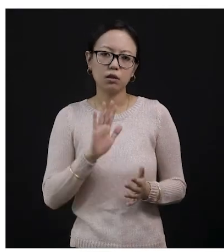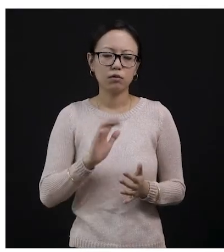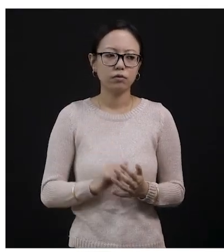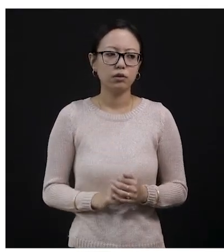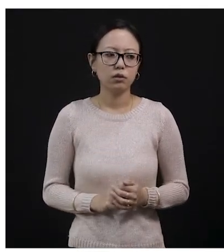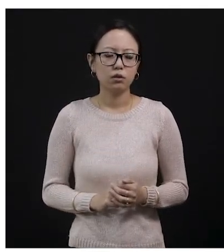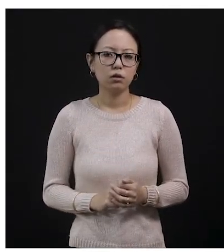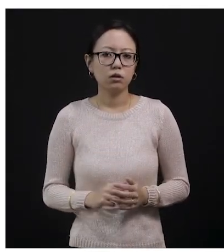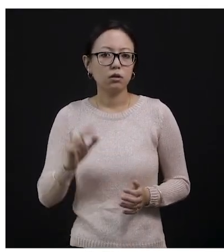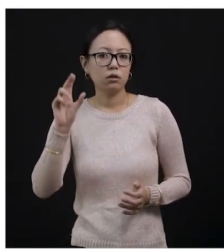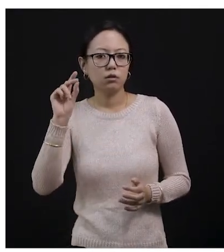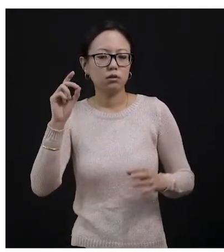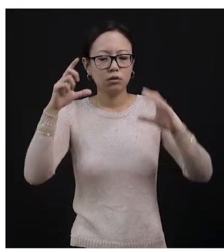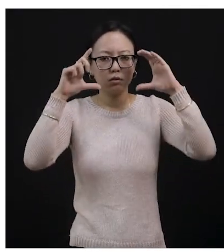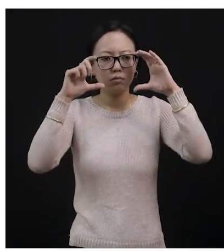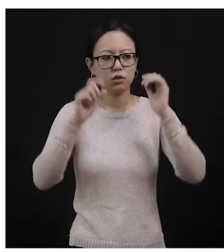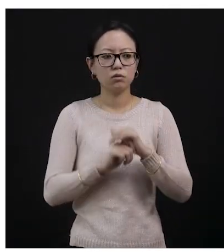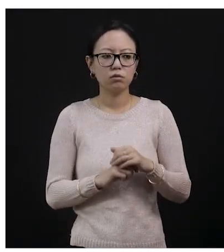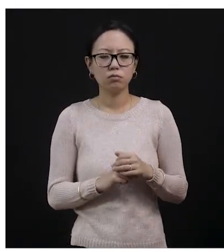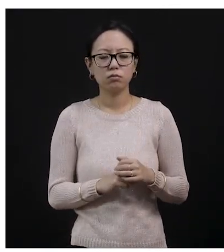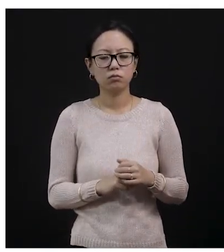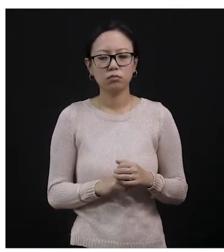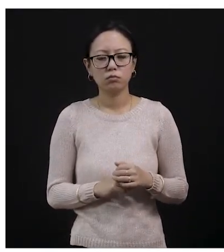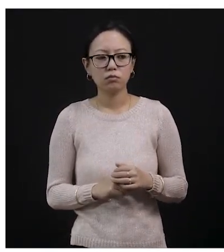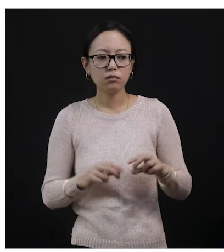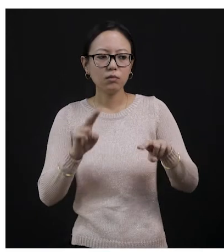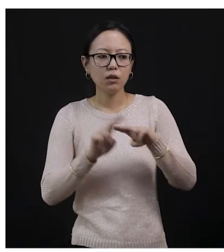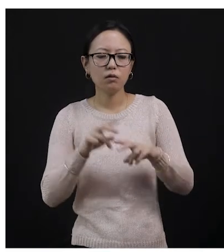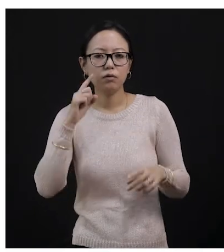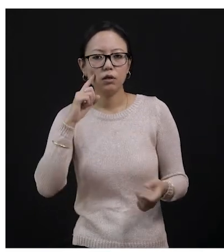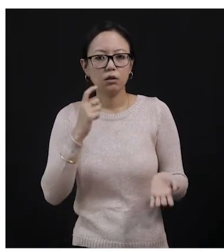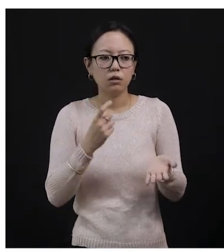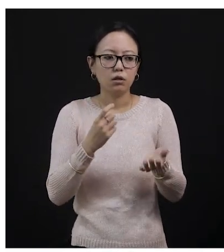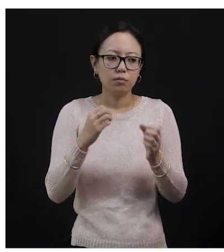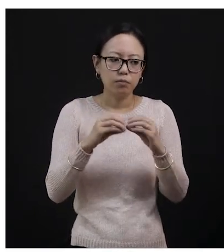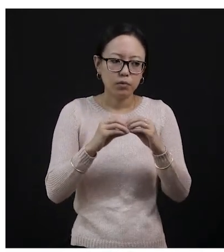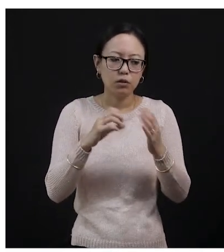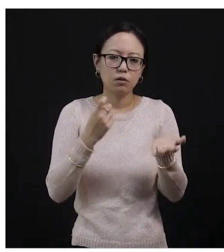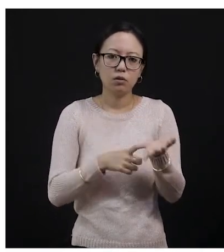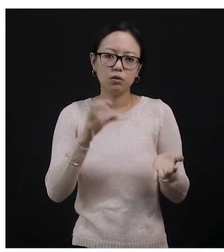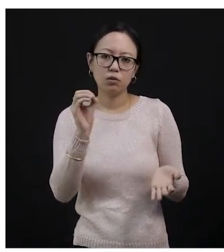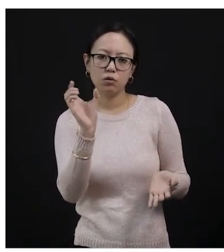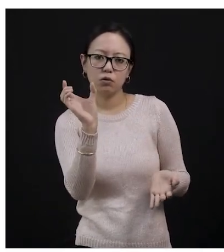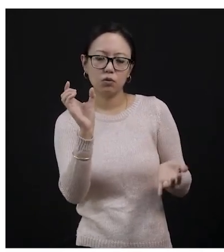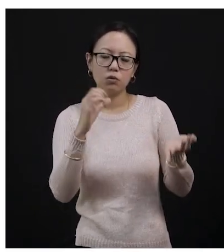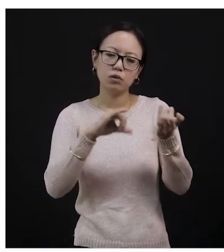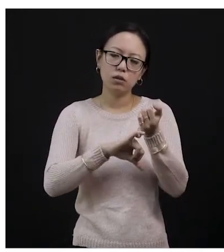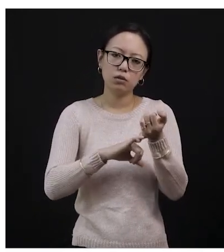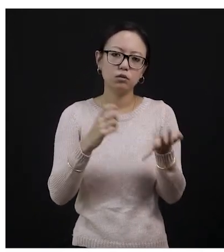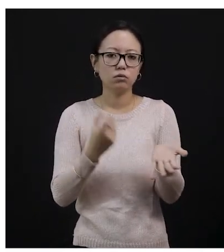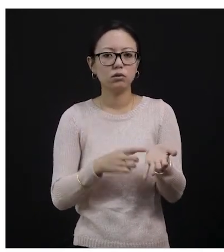Fibrous, like a fiber, like threads, like fiber is coming out from the base without any main root. So this is